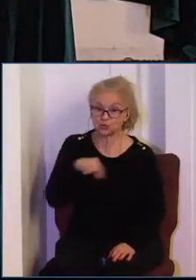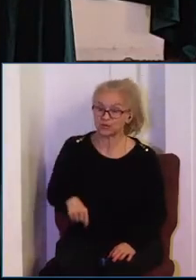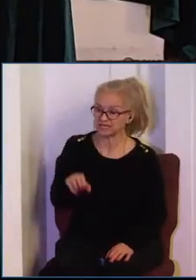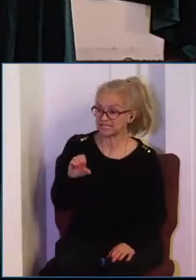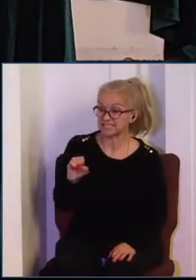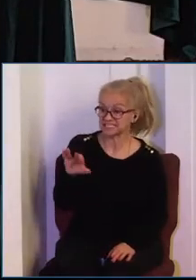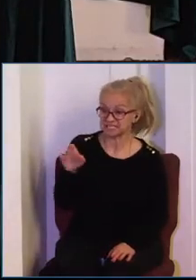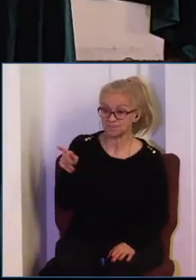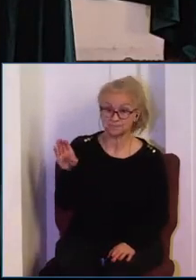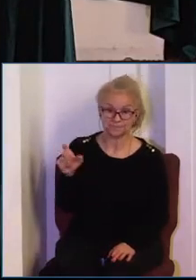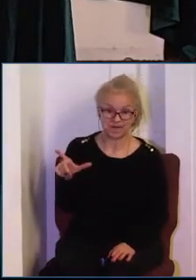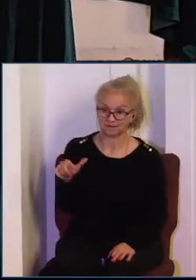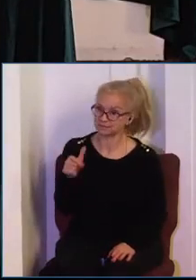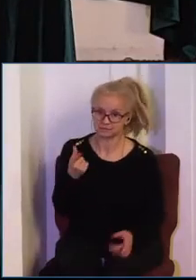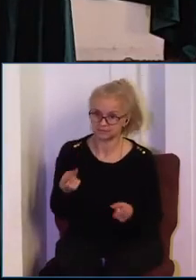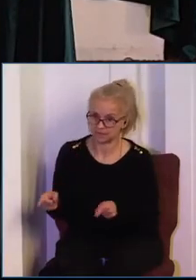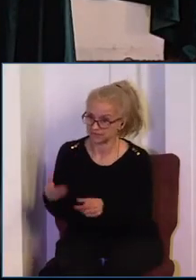them.